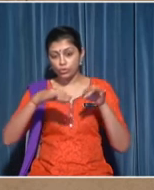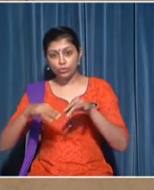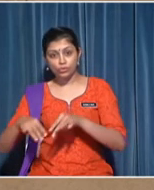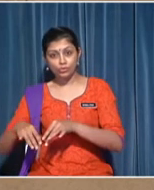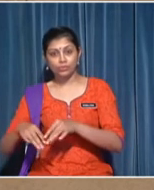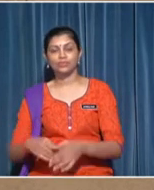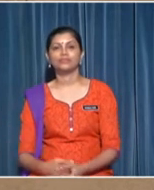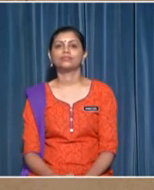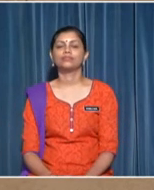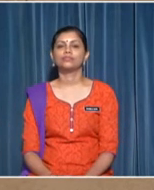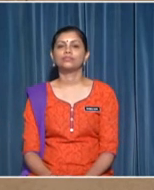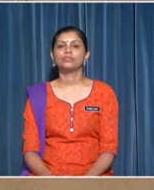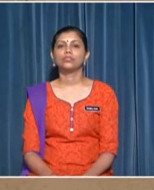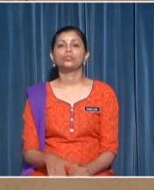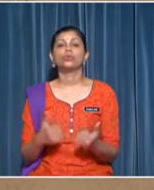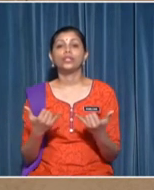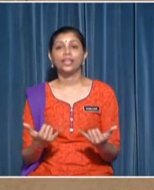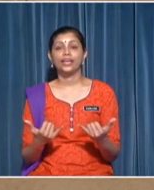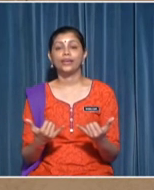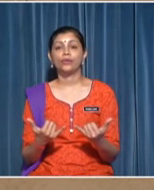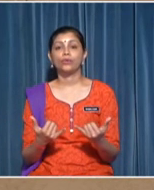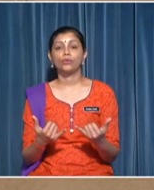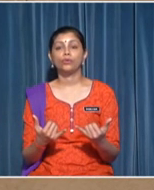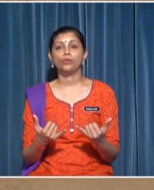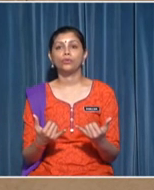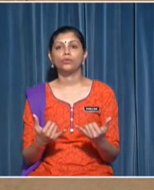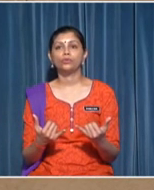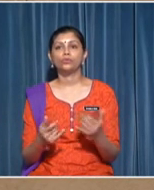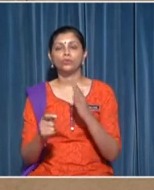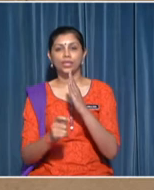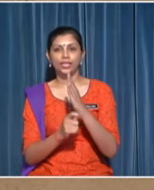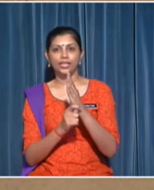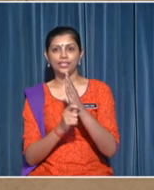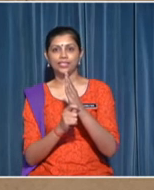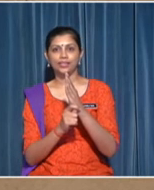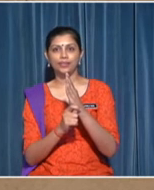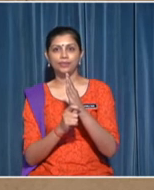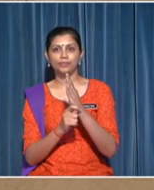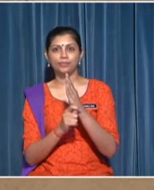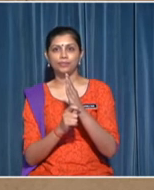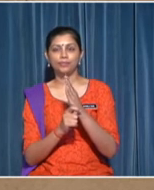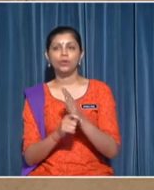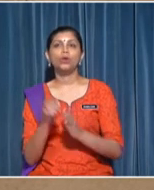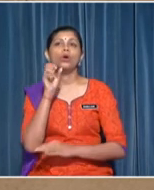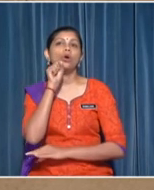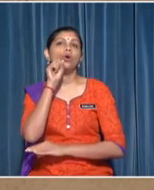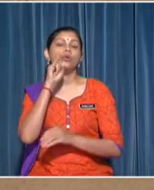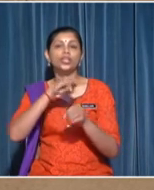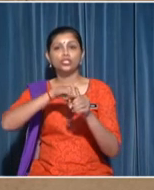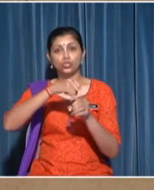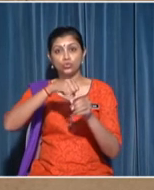Alright, okay, now we're going to add some orange juice into the zipper bag.